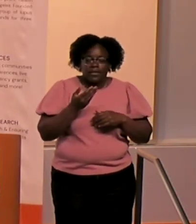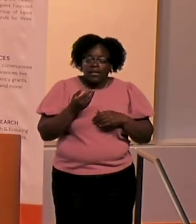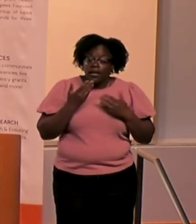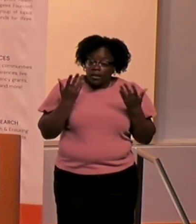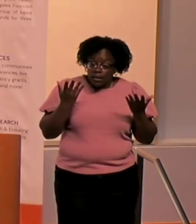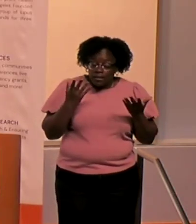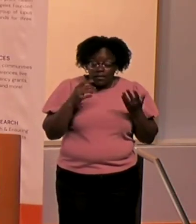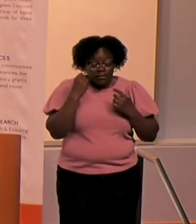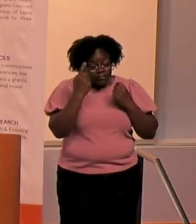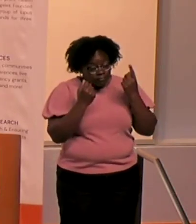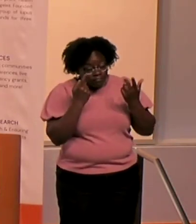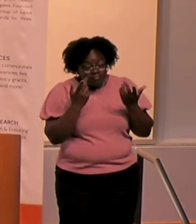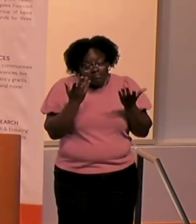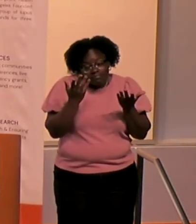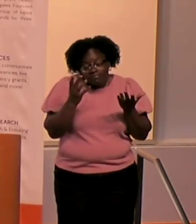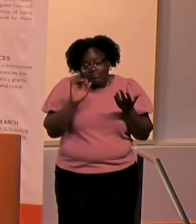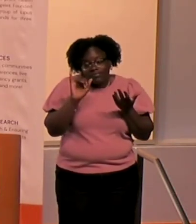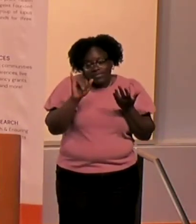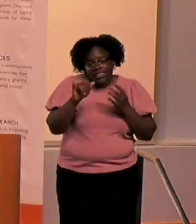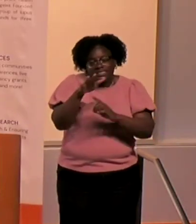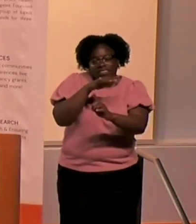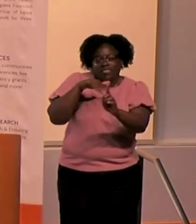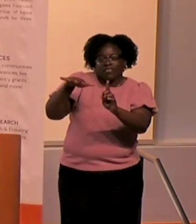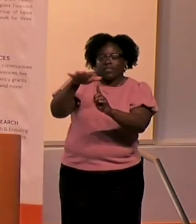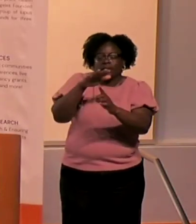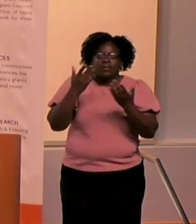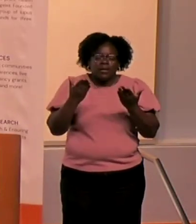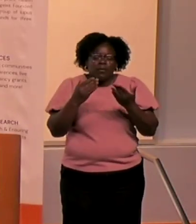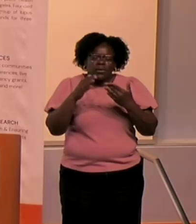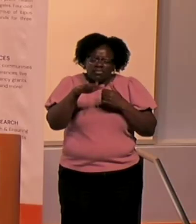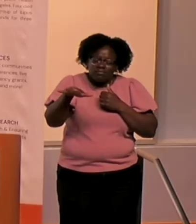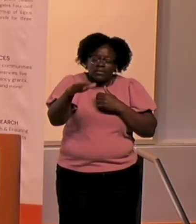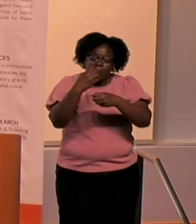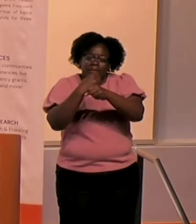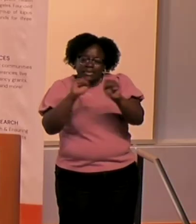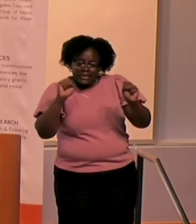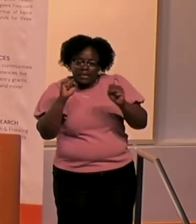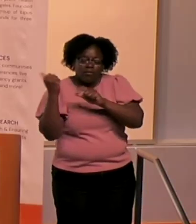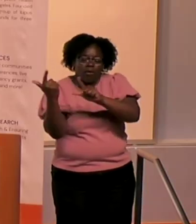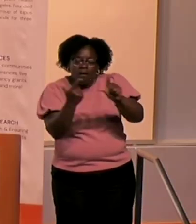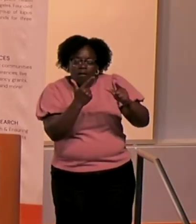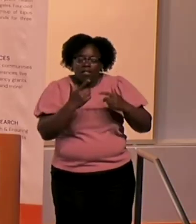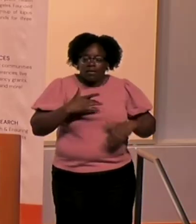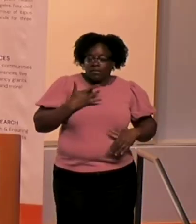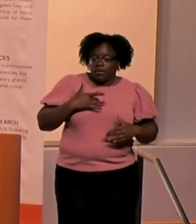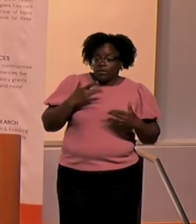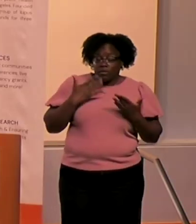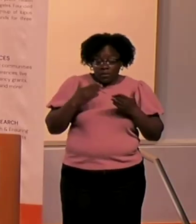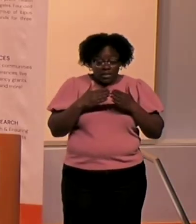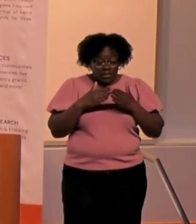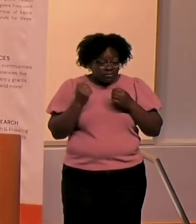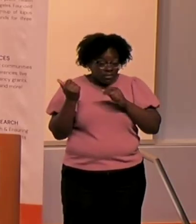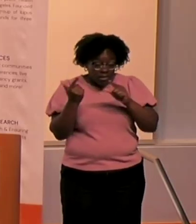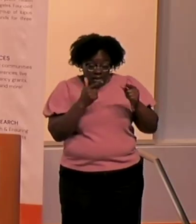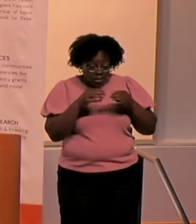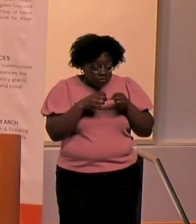the environment I would want to be in, and create a safe environment where everyone is, because everyone is being vulnerable, whether they